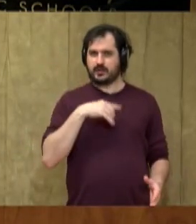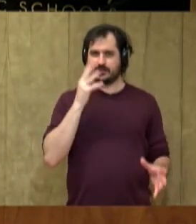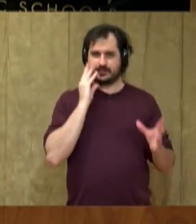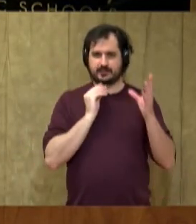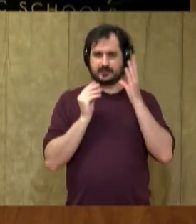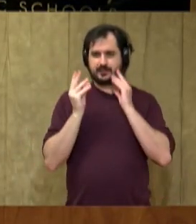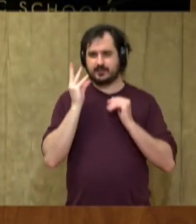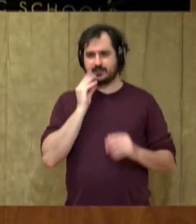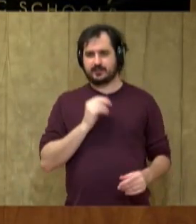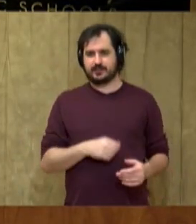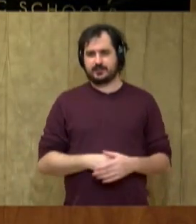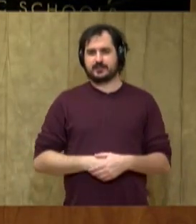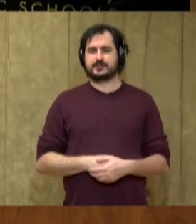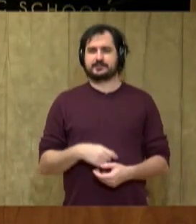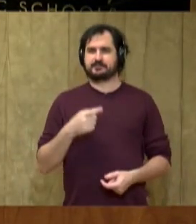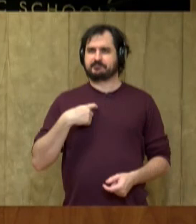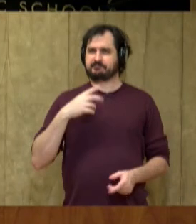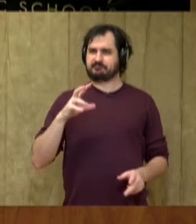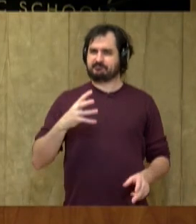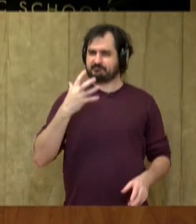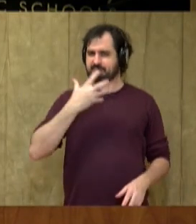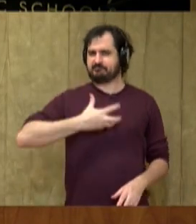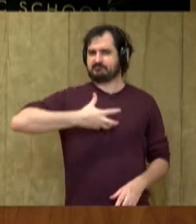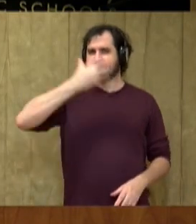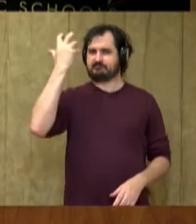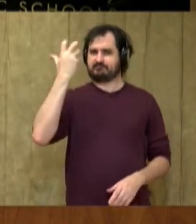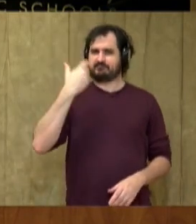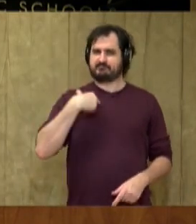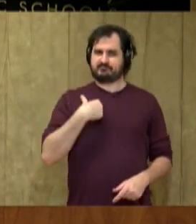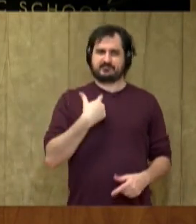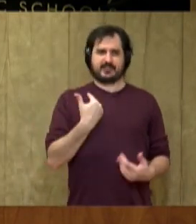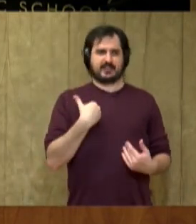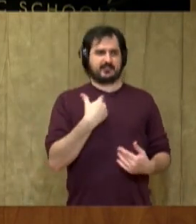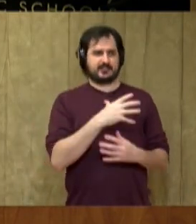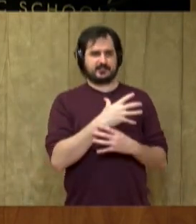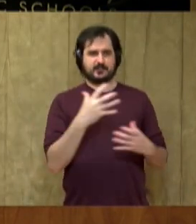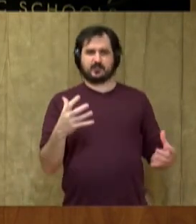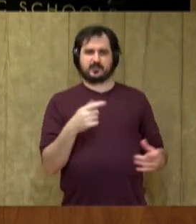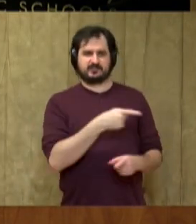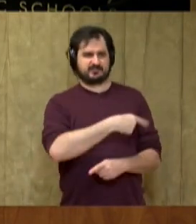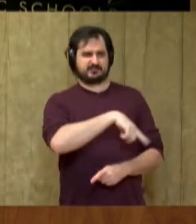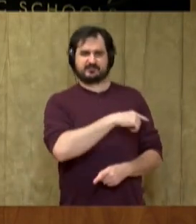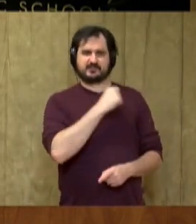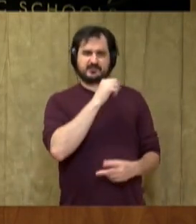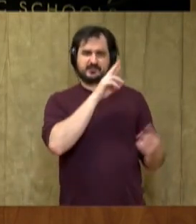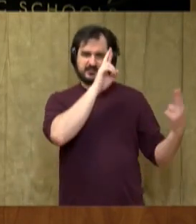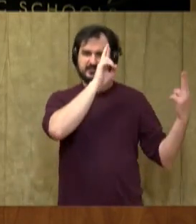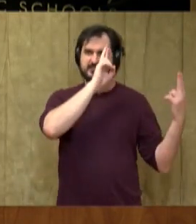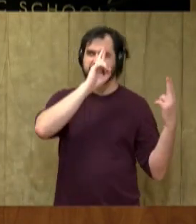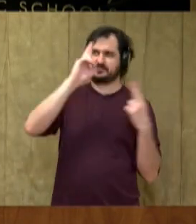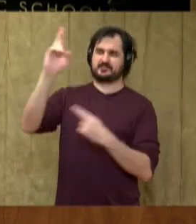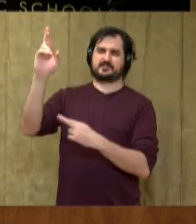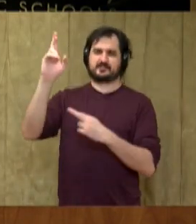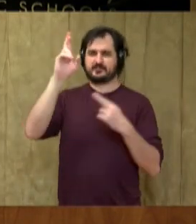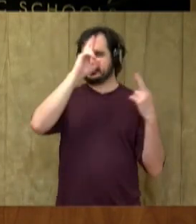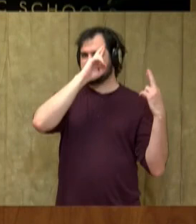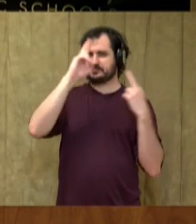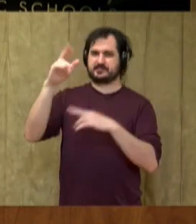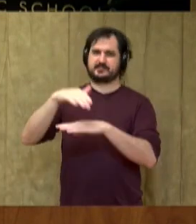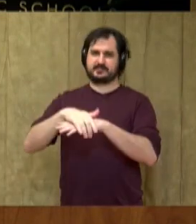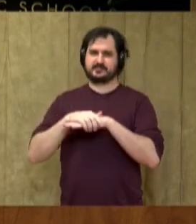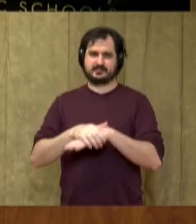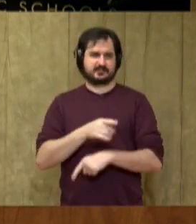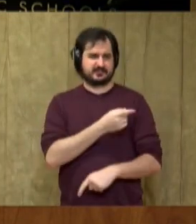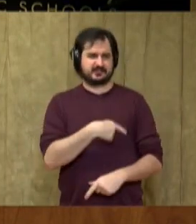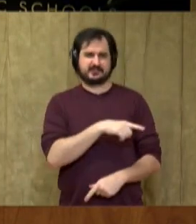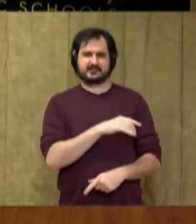It makes me angry that I have to keep dealing with disrespect. I am sure that there's going to be a war between England and the colonists. The colonists are like whiny